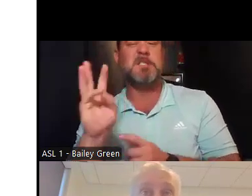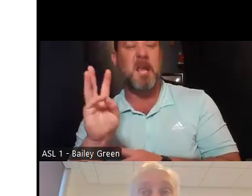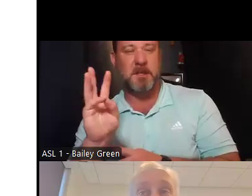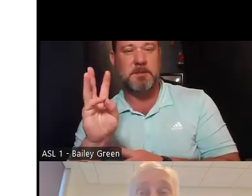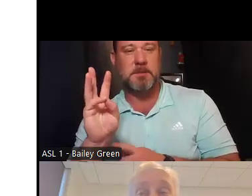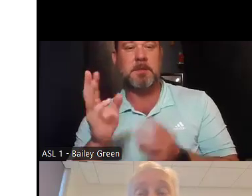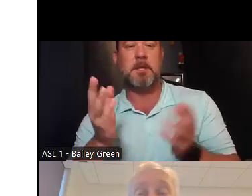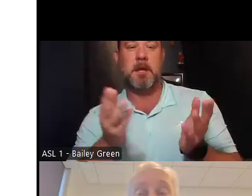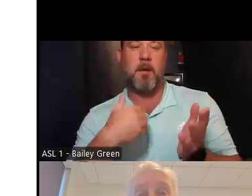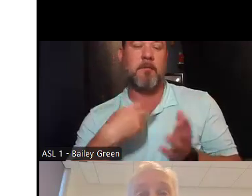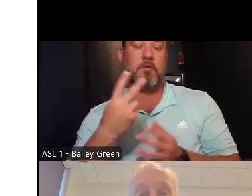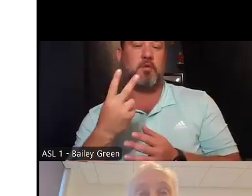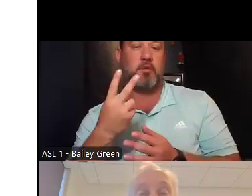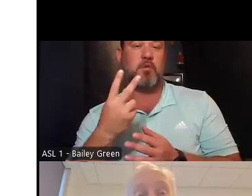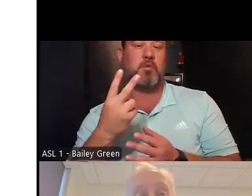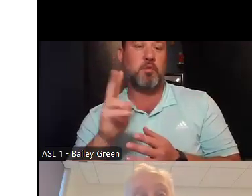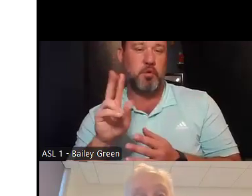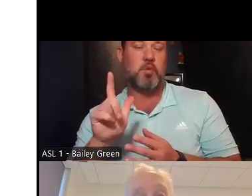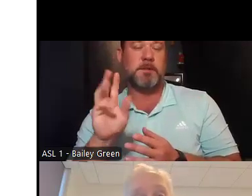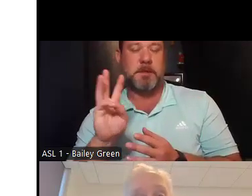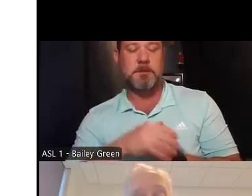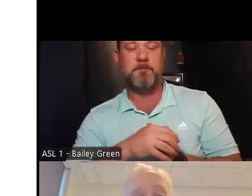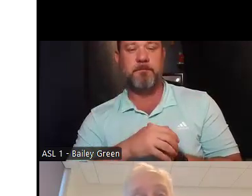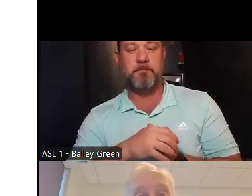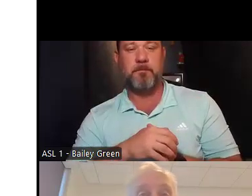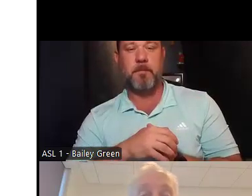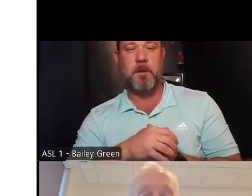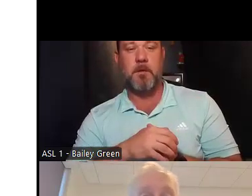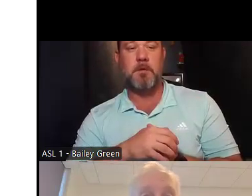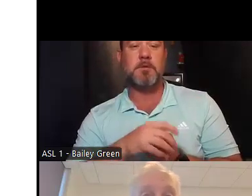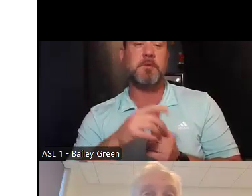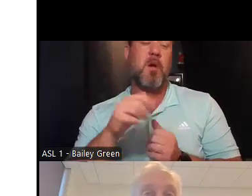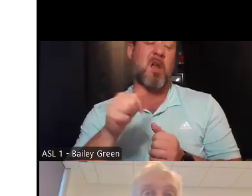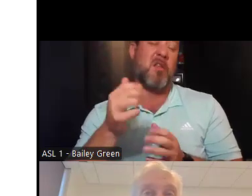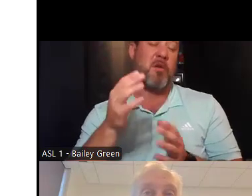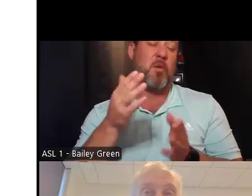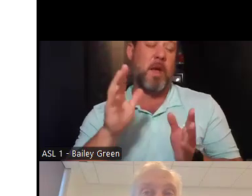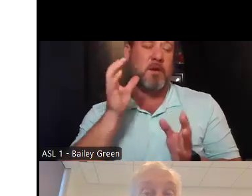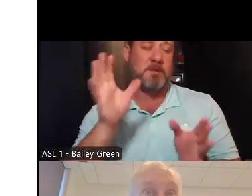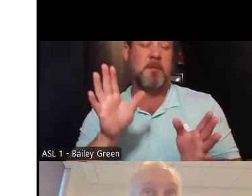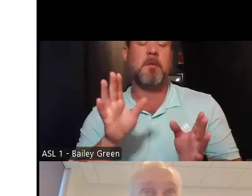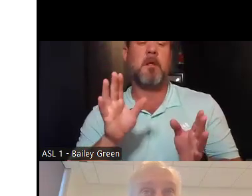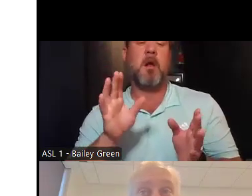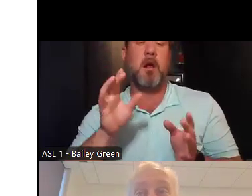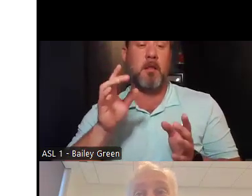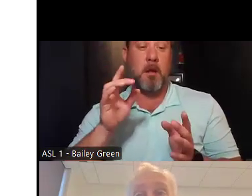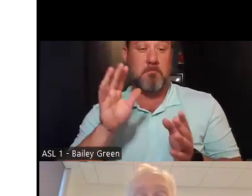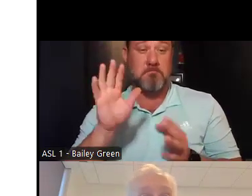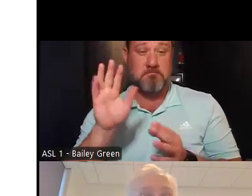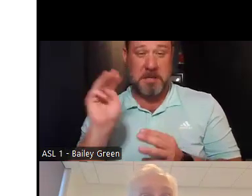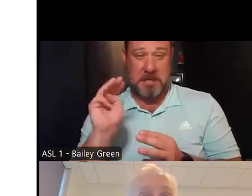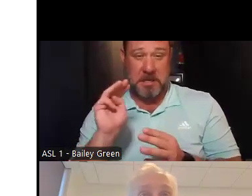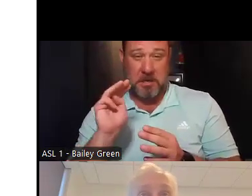we have 226 per month. Another way of putting this into context is the median cost of nursing home care.